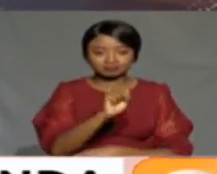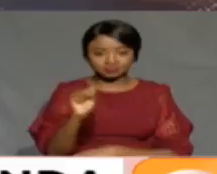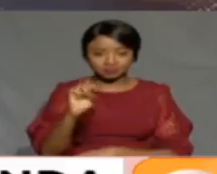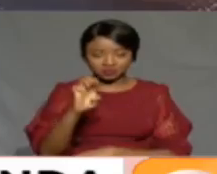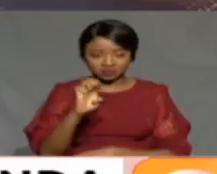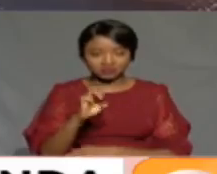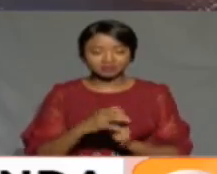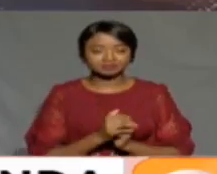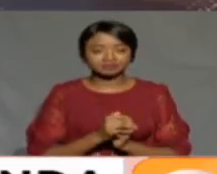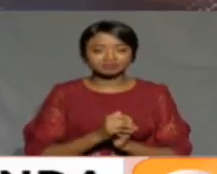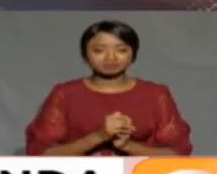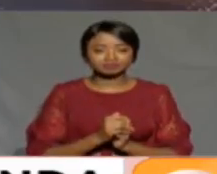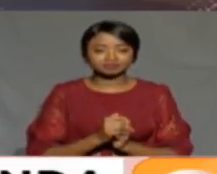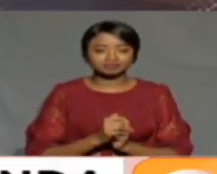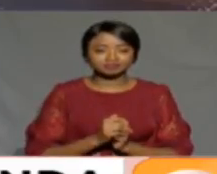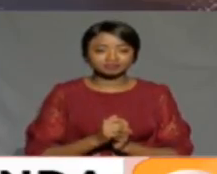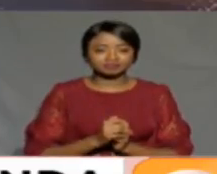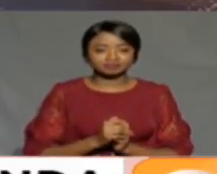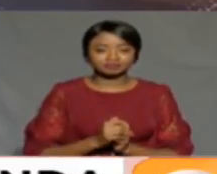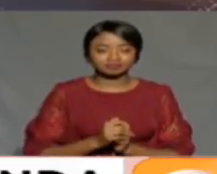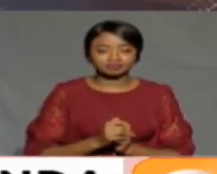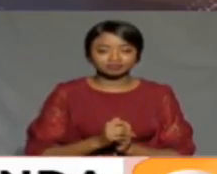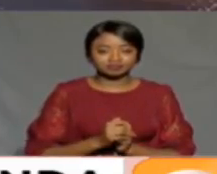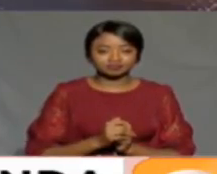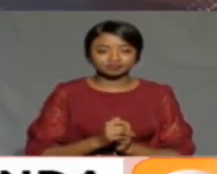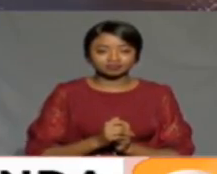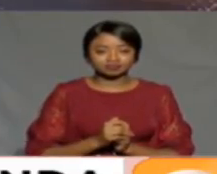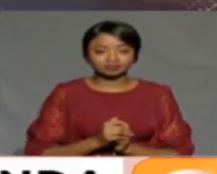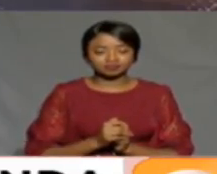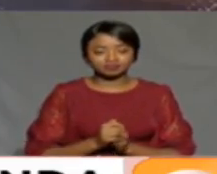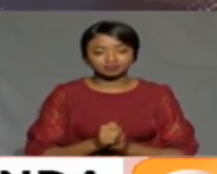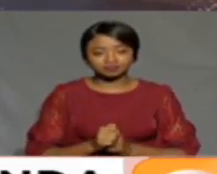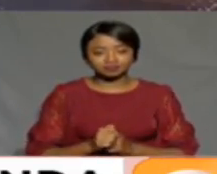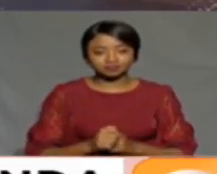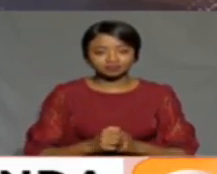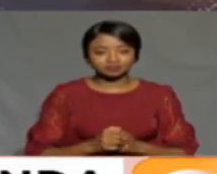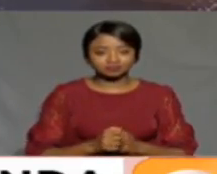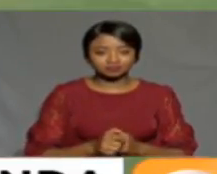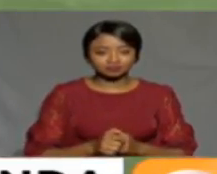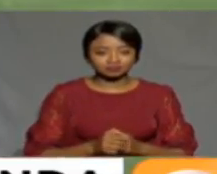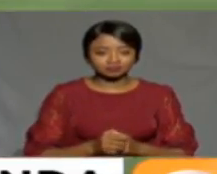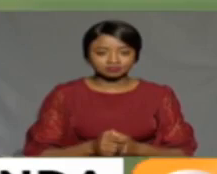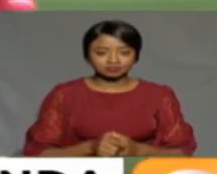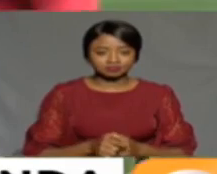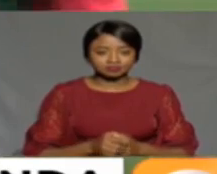injury during training today. He will be assessed by the medical team.